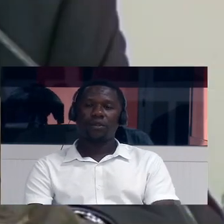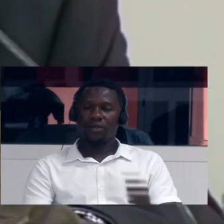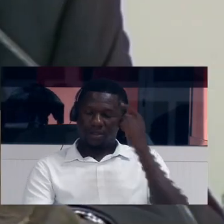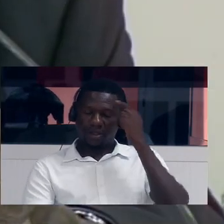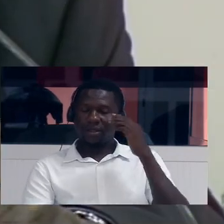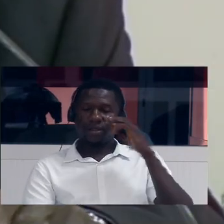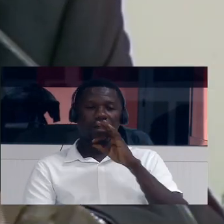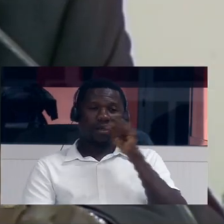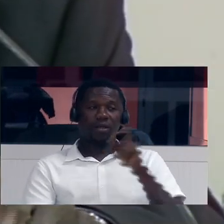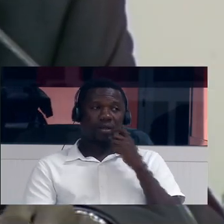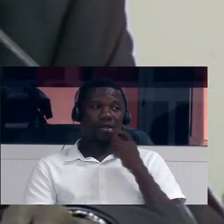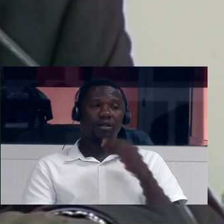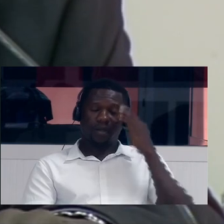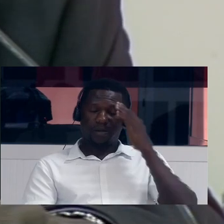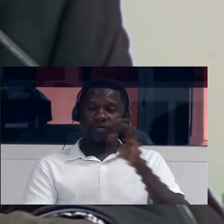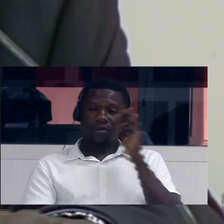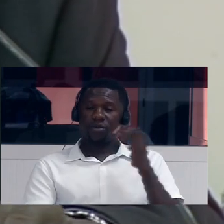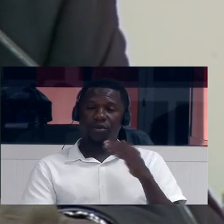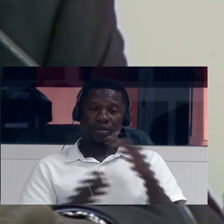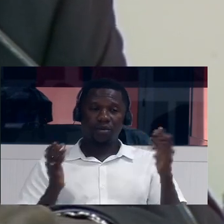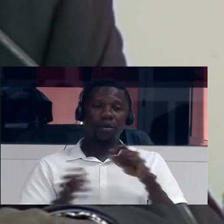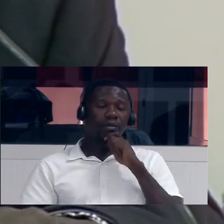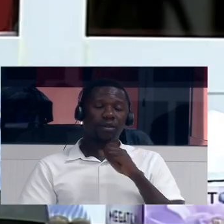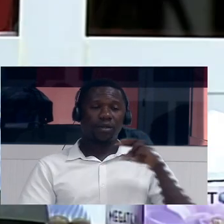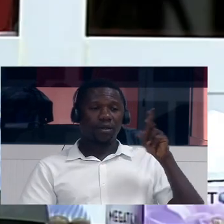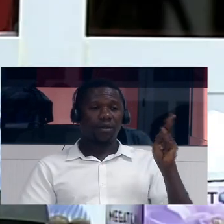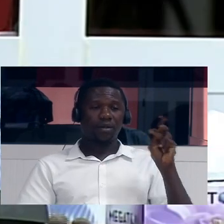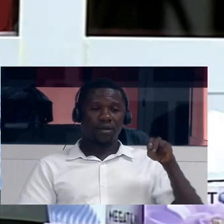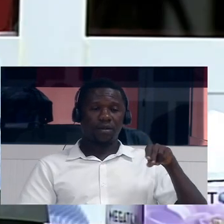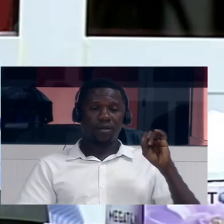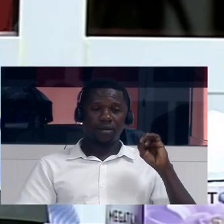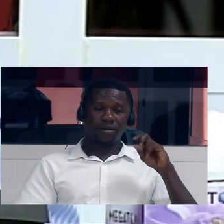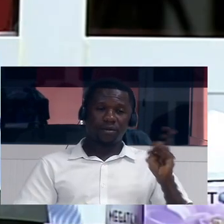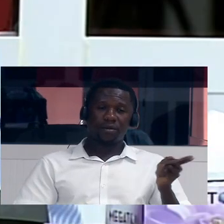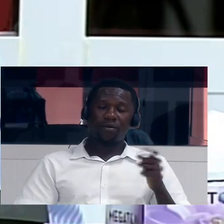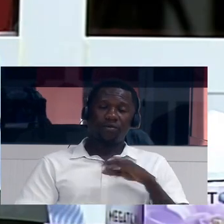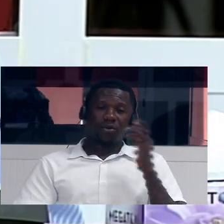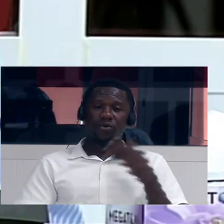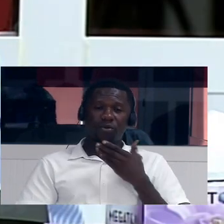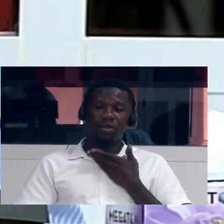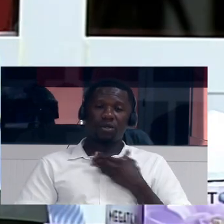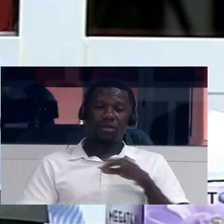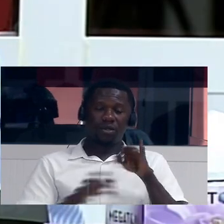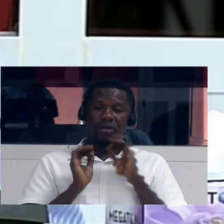Thank you very much indeed, Mr. King. And for us to take